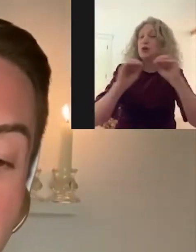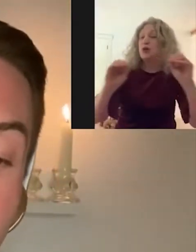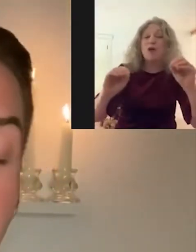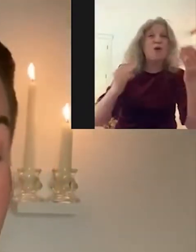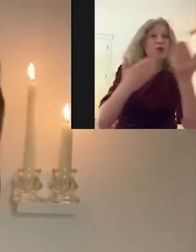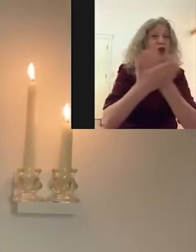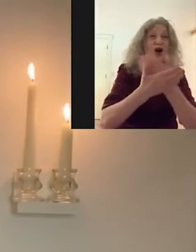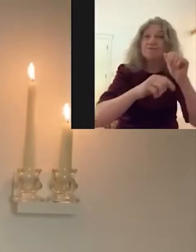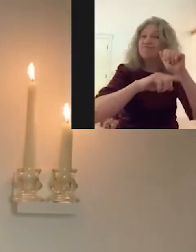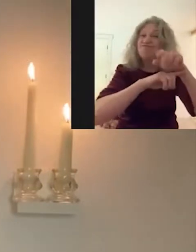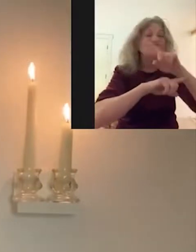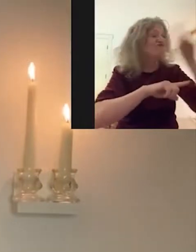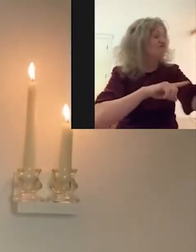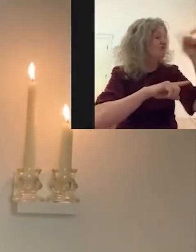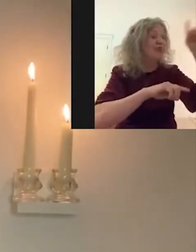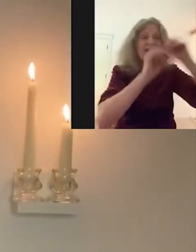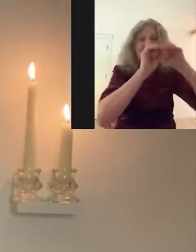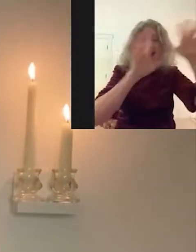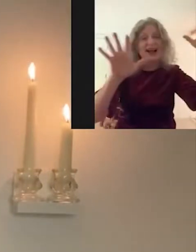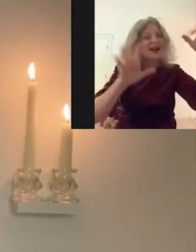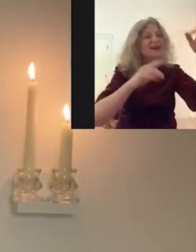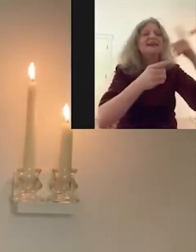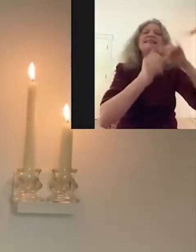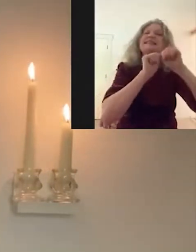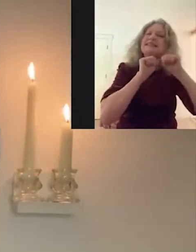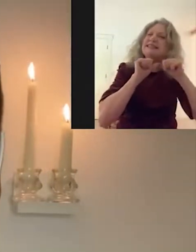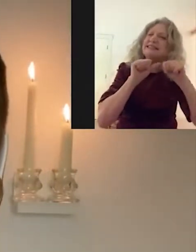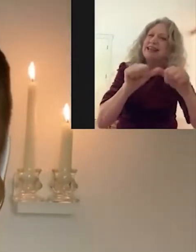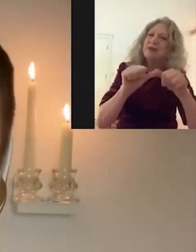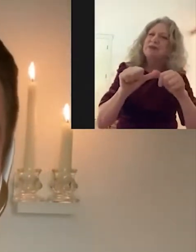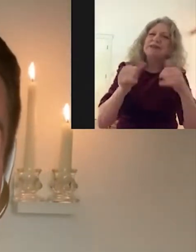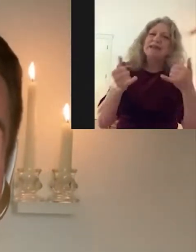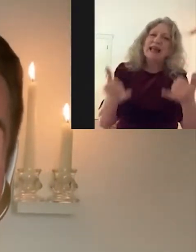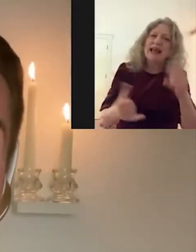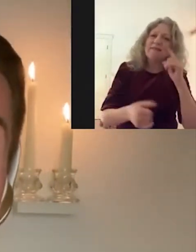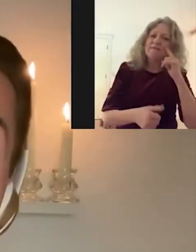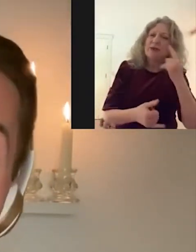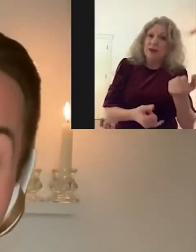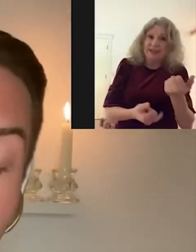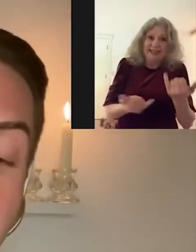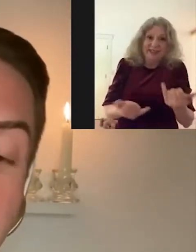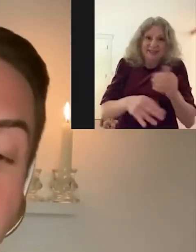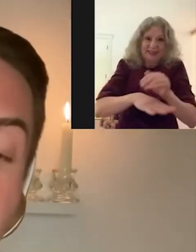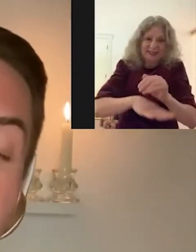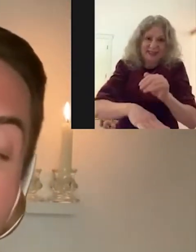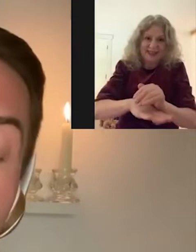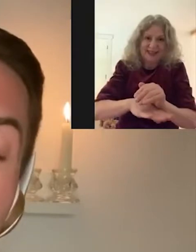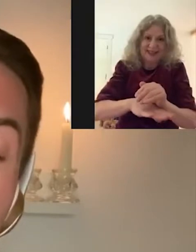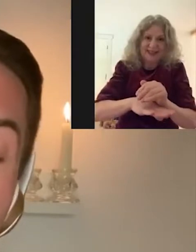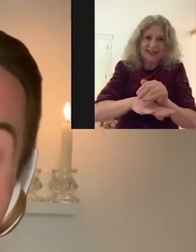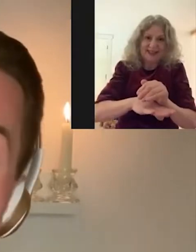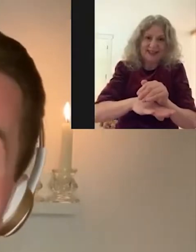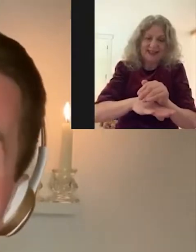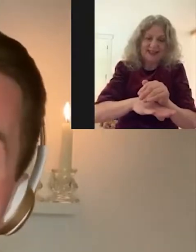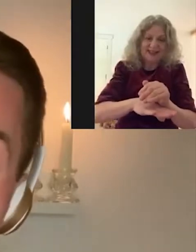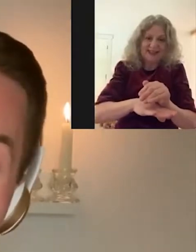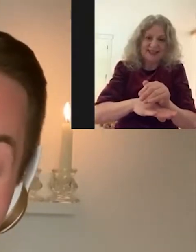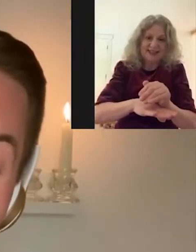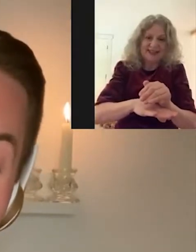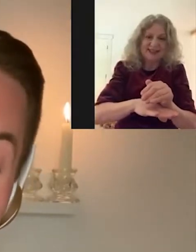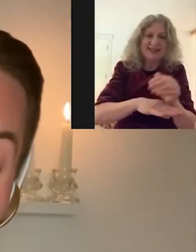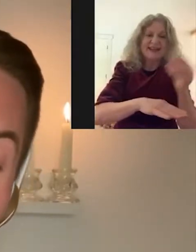overcome. Stay with us now, for it is evening, and the day is